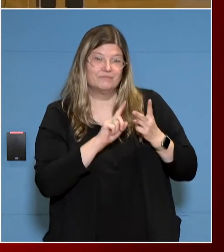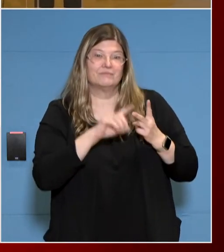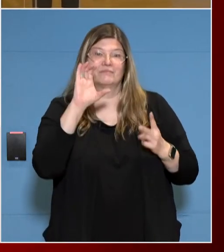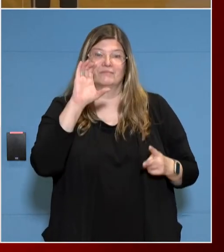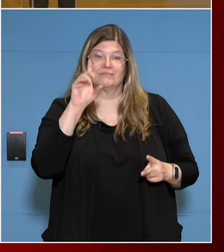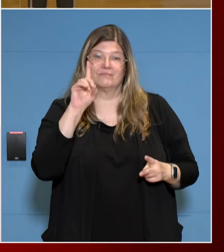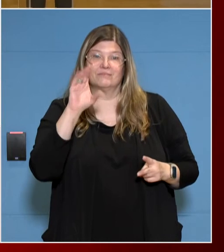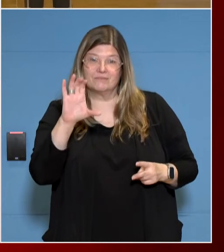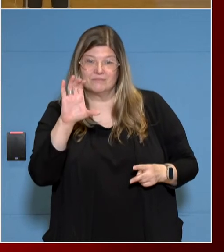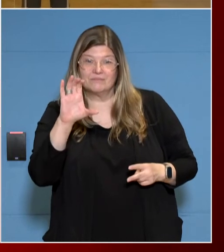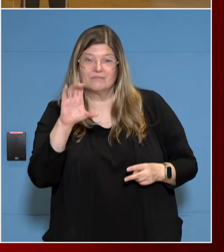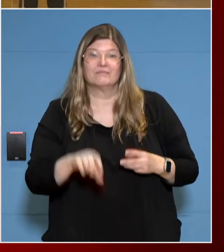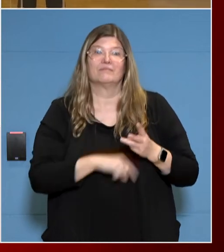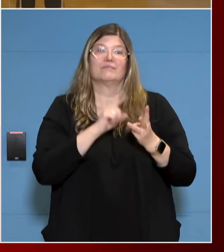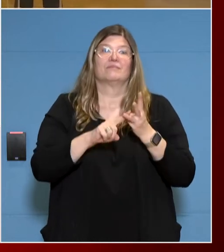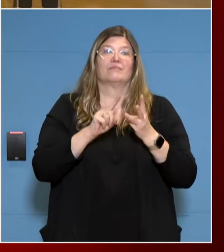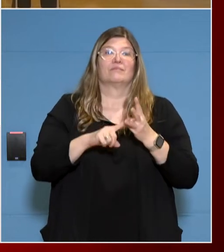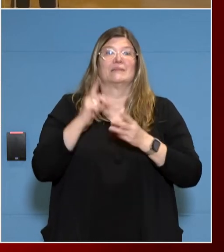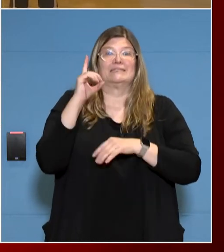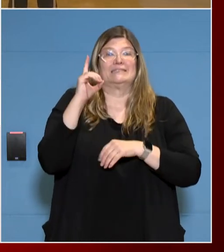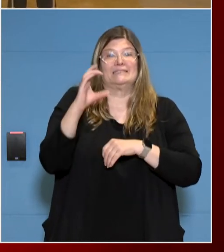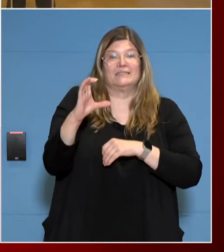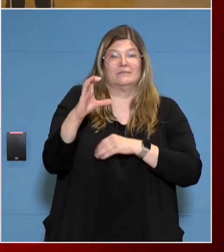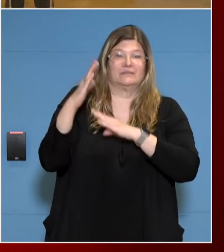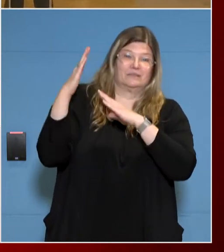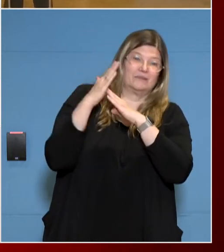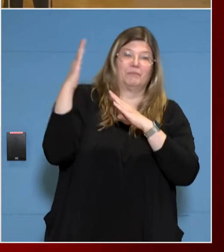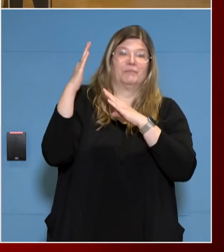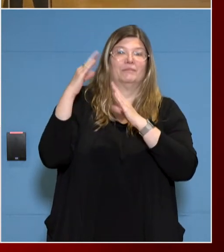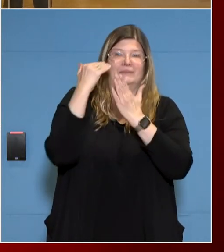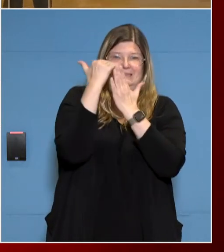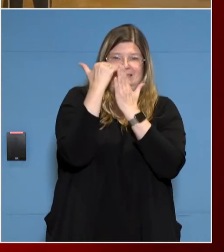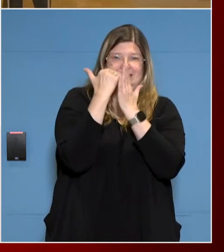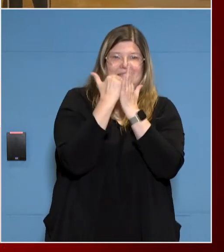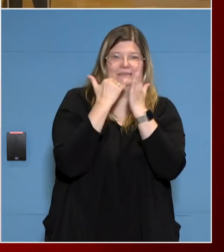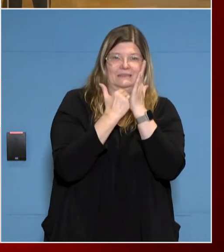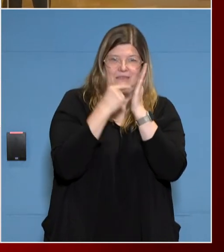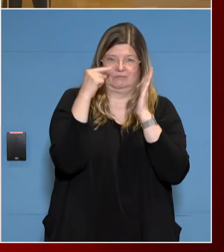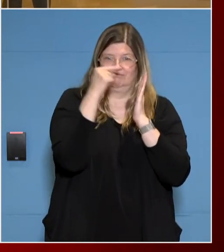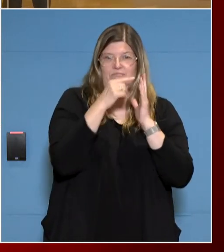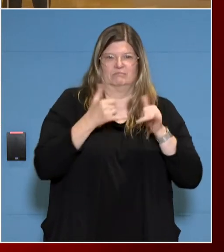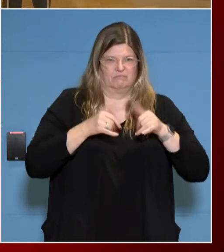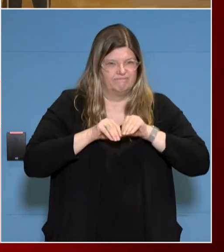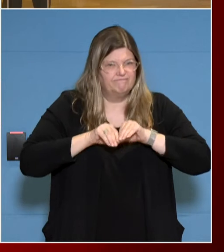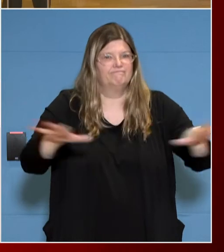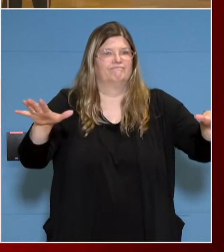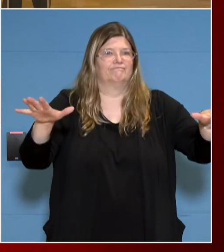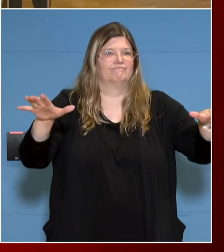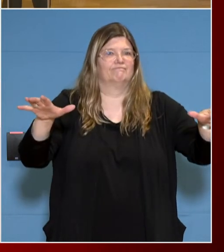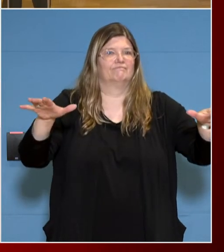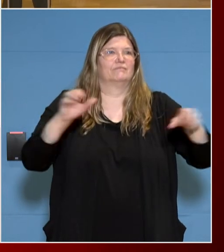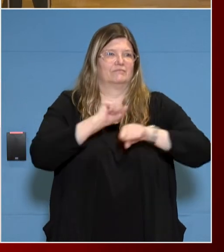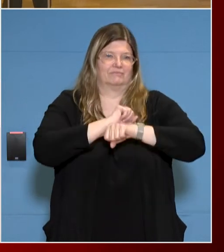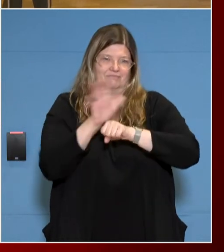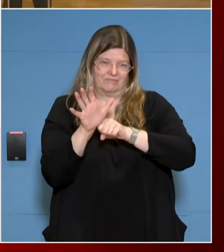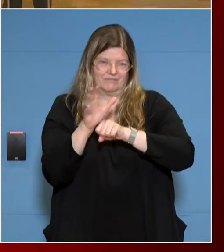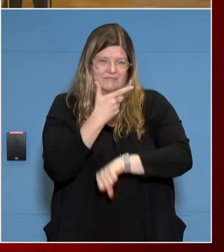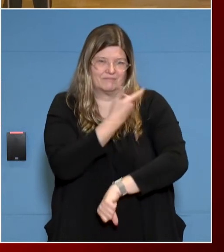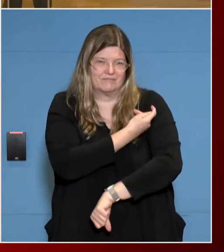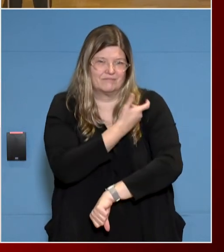states administering the COVID vaccine. Let me say that another way. They put us at the top for